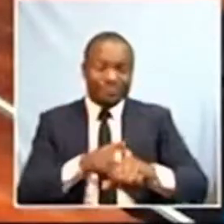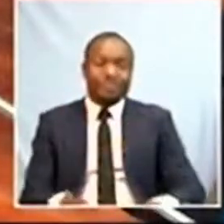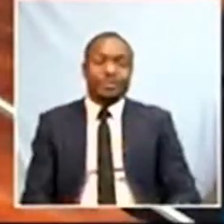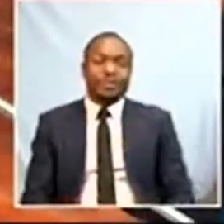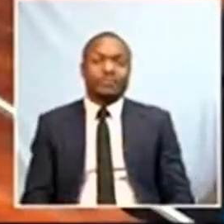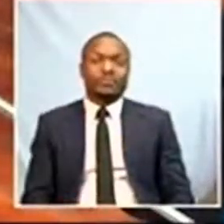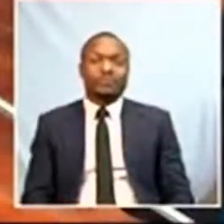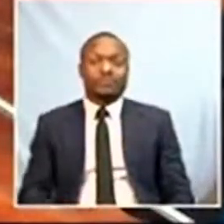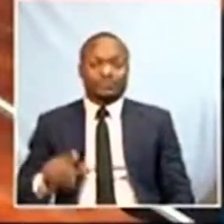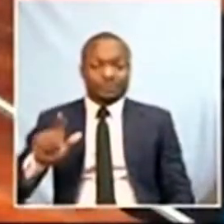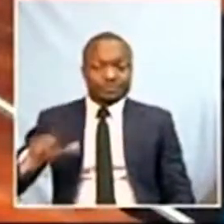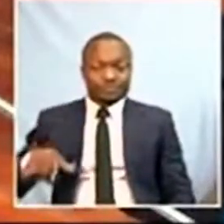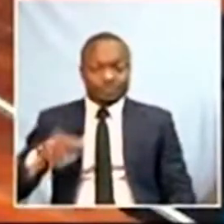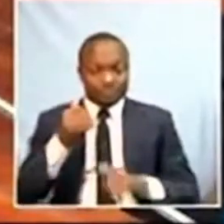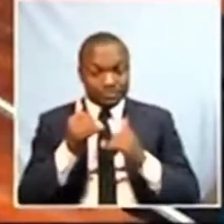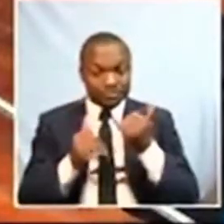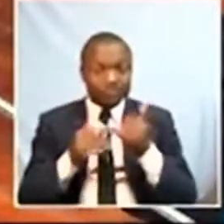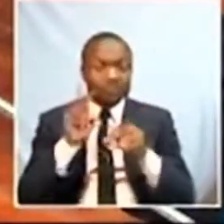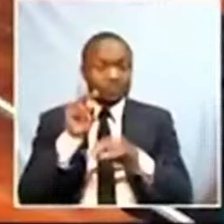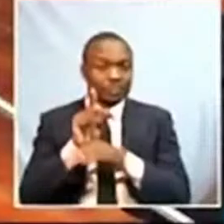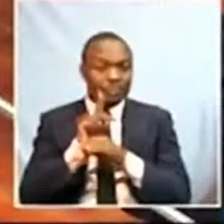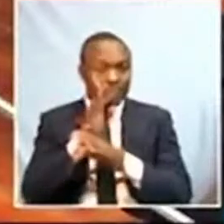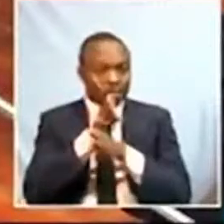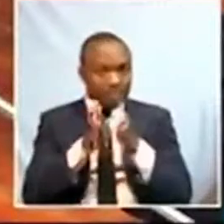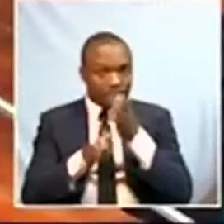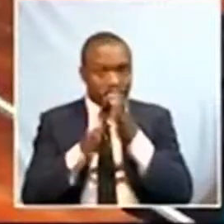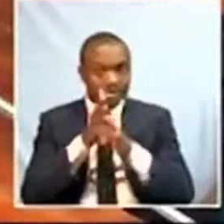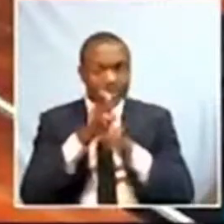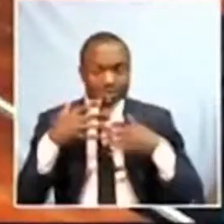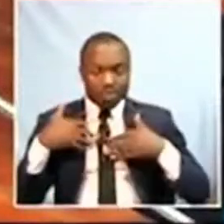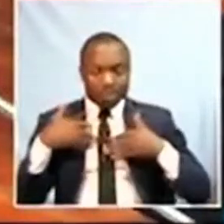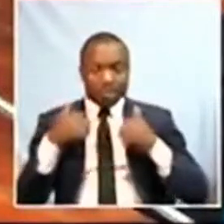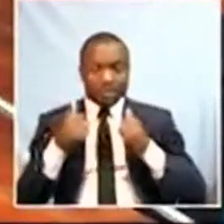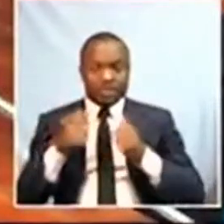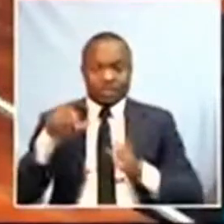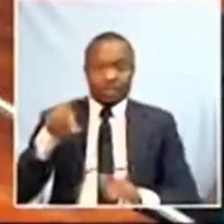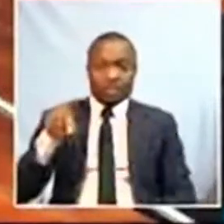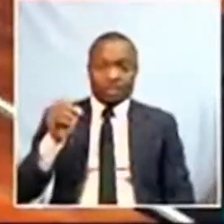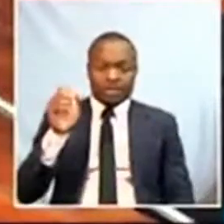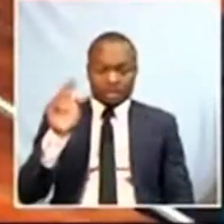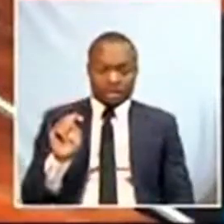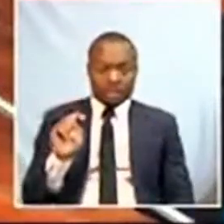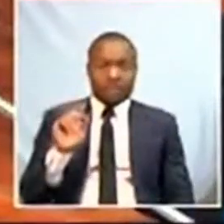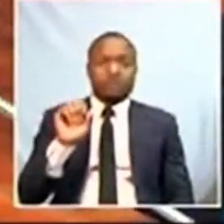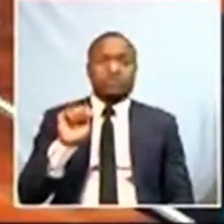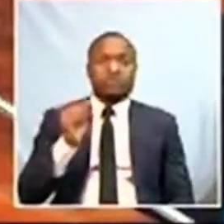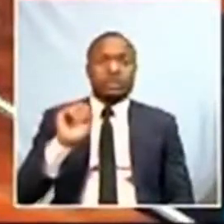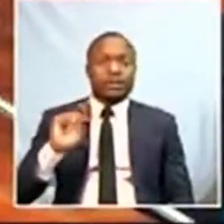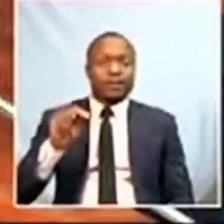Then we have delayed completion of project, construction of health post at Silembe.